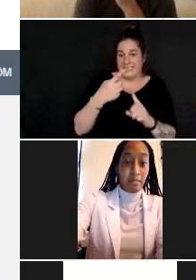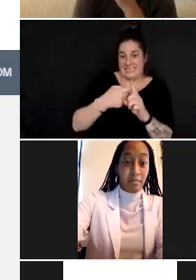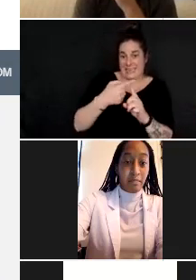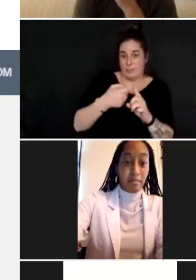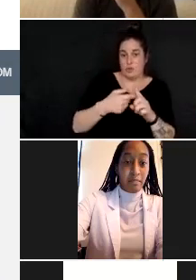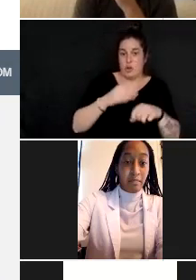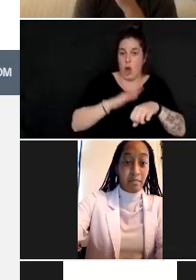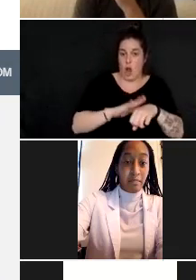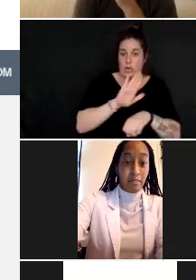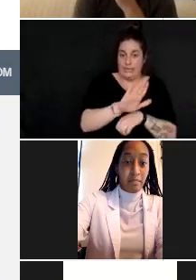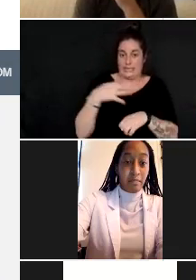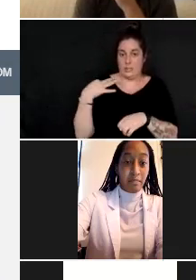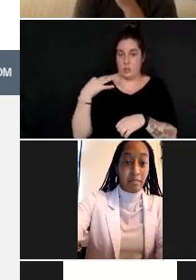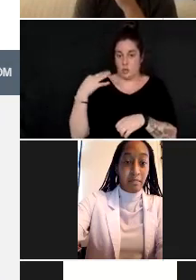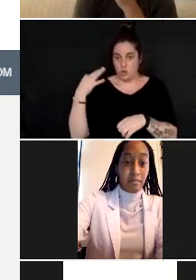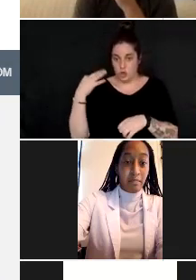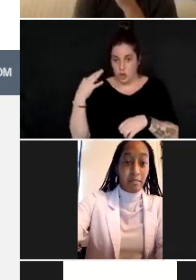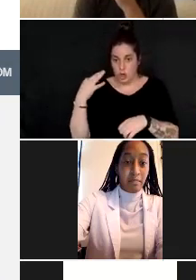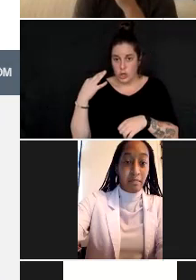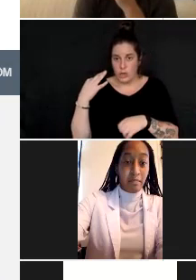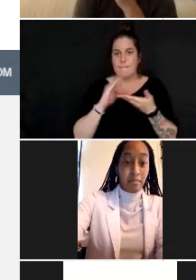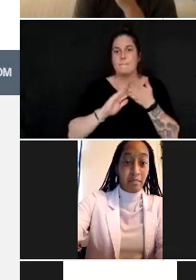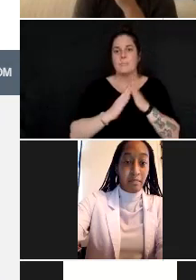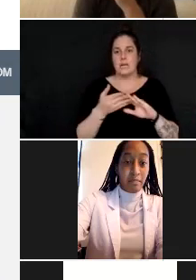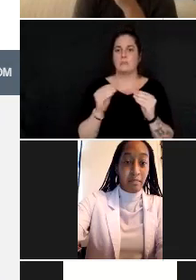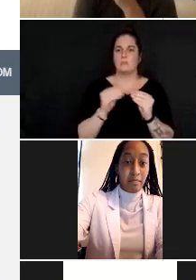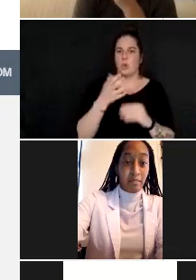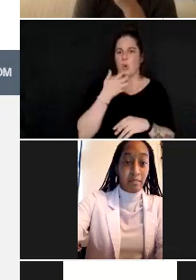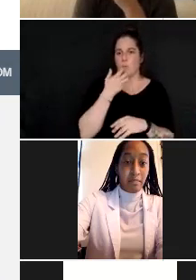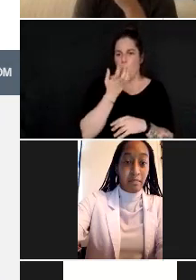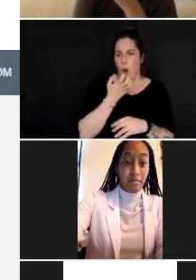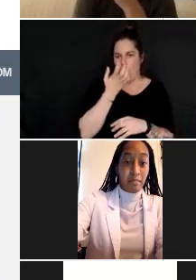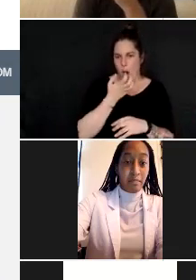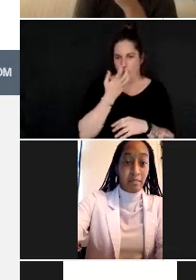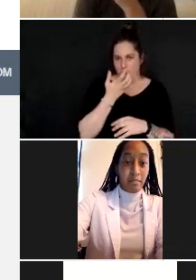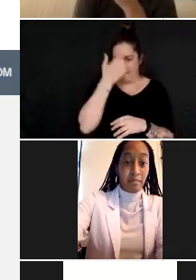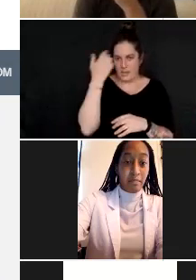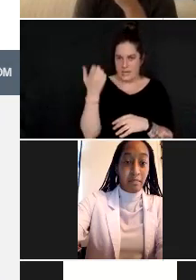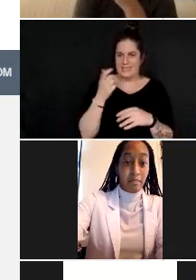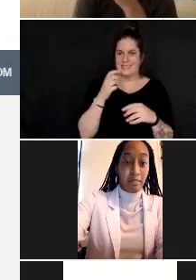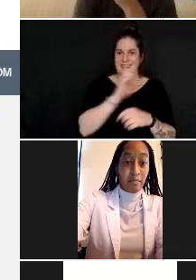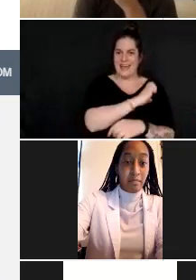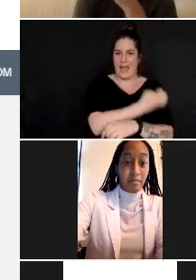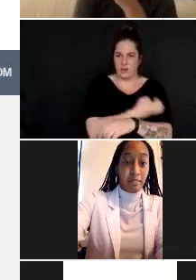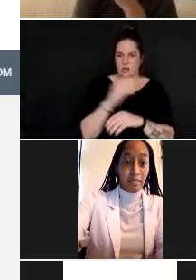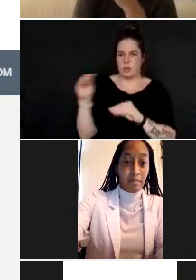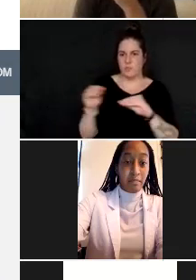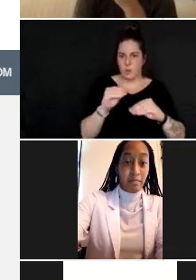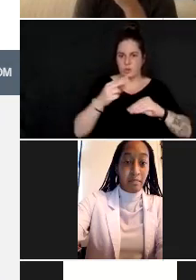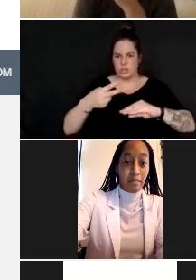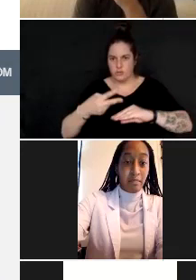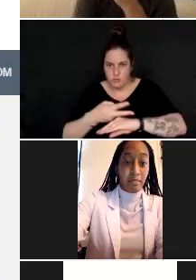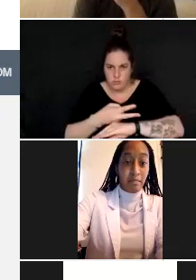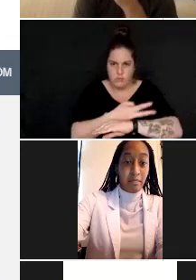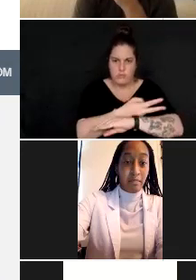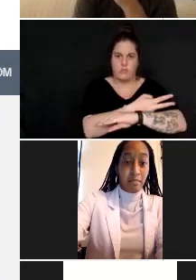touching the ground, you see that it get warmer, right? Because that energy of motion that the player has, that kinetic energy,